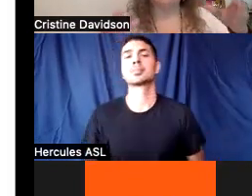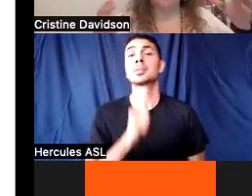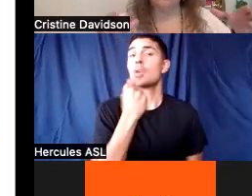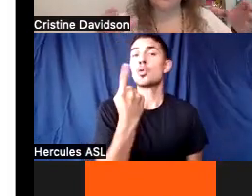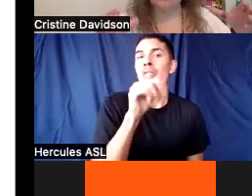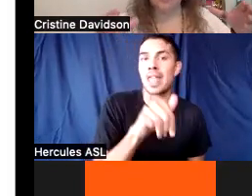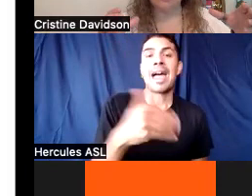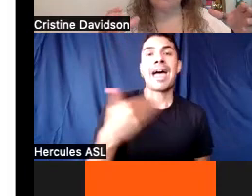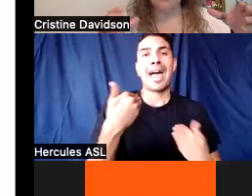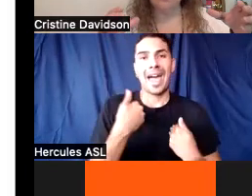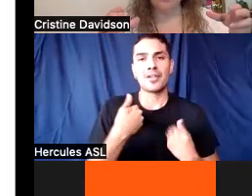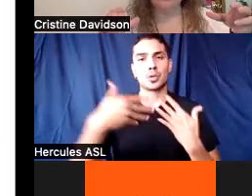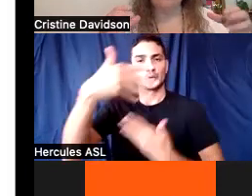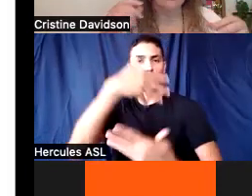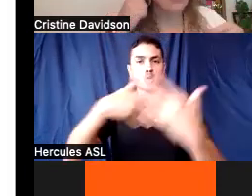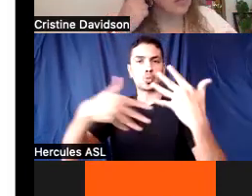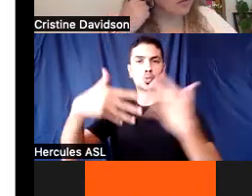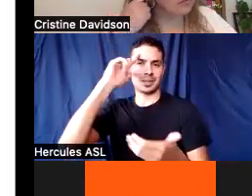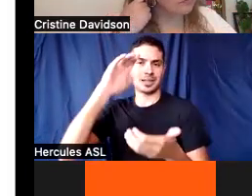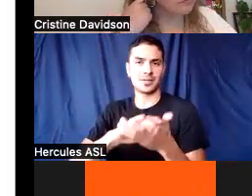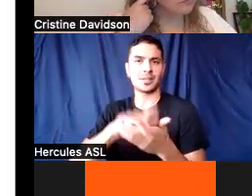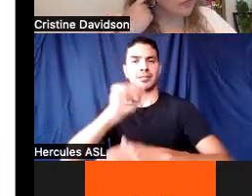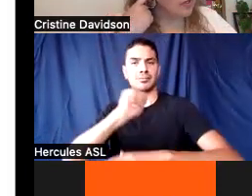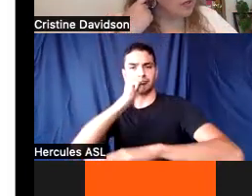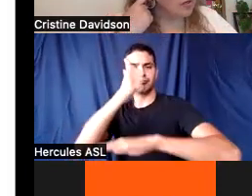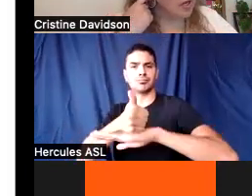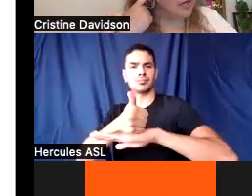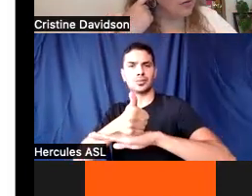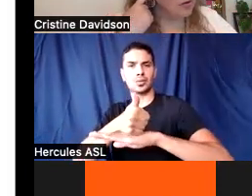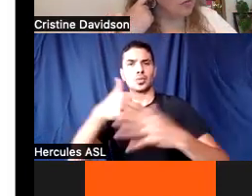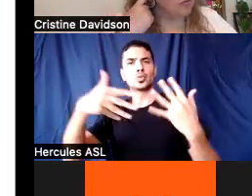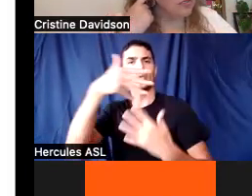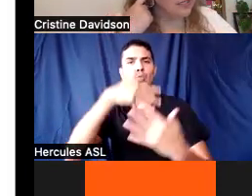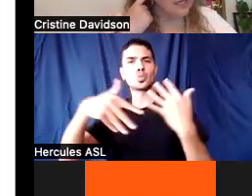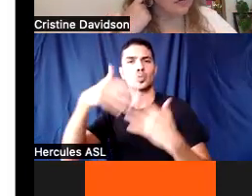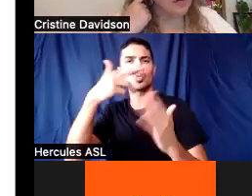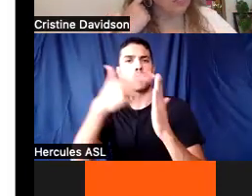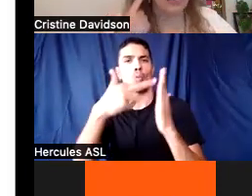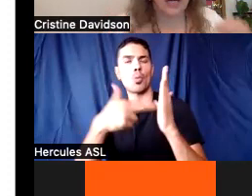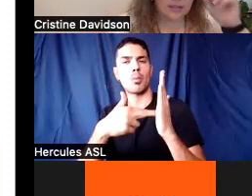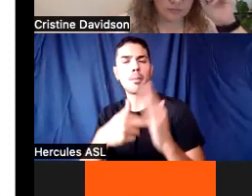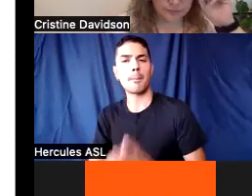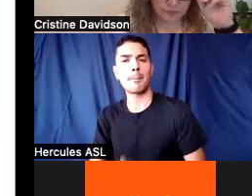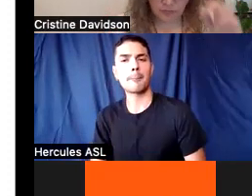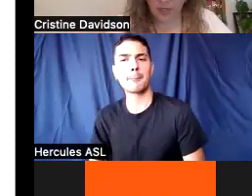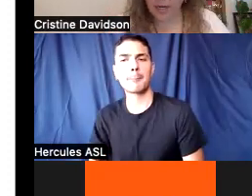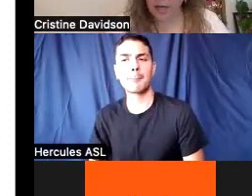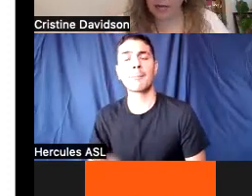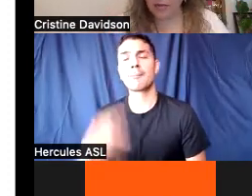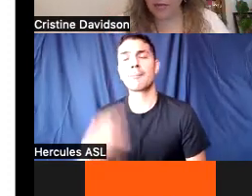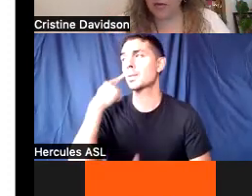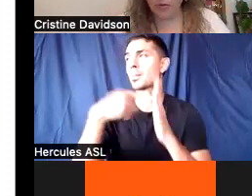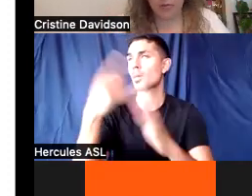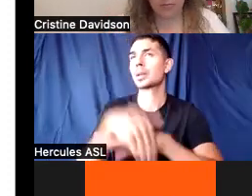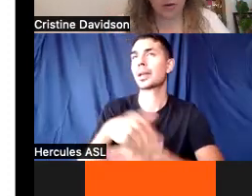beliefs that support something, right? I was laying in bed one night, and